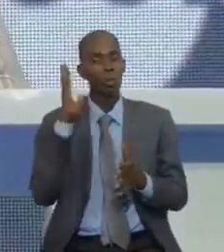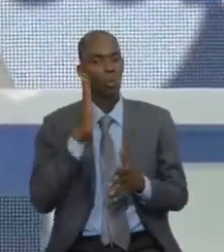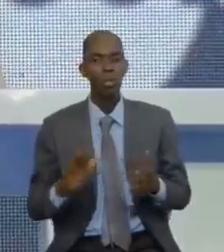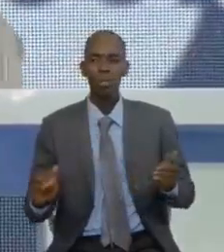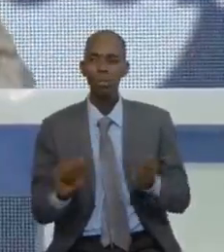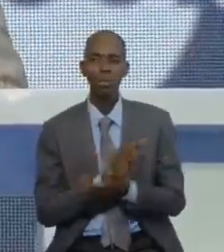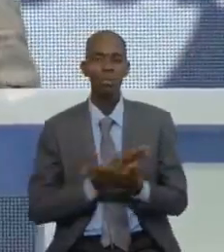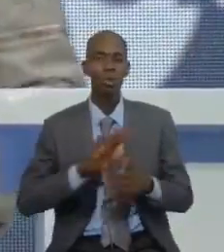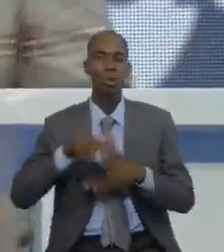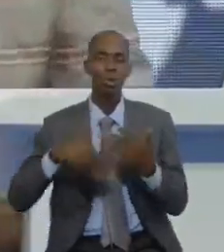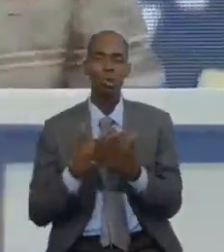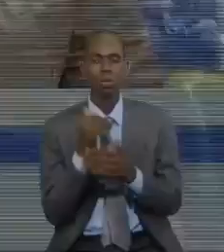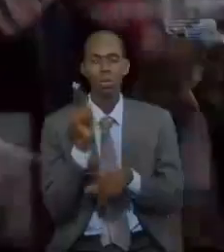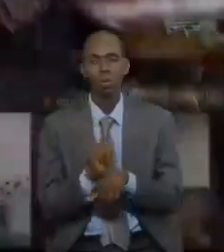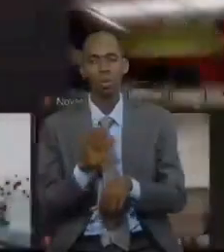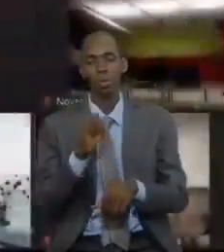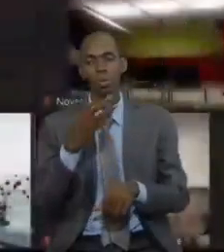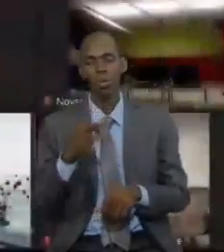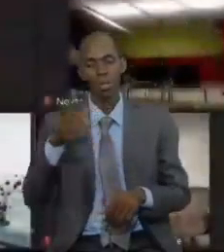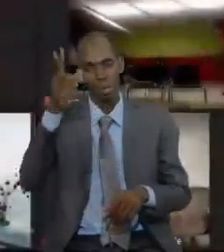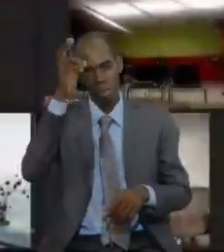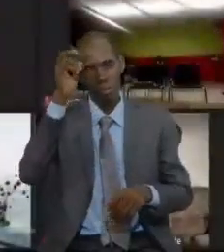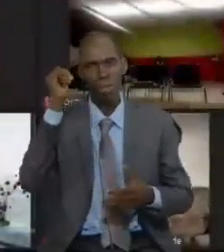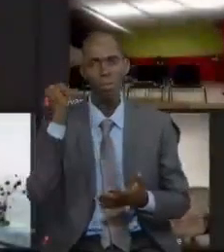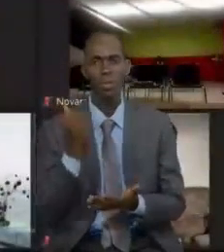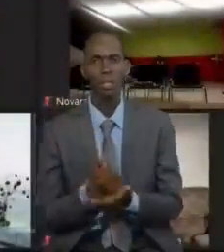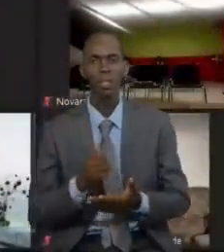all the works of the devil.